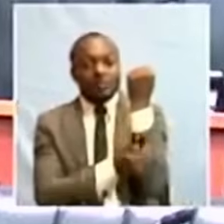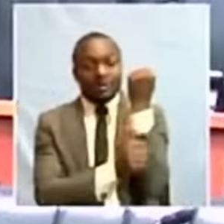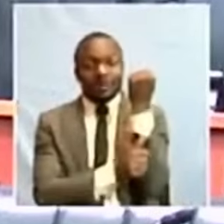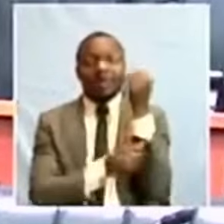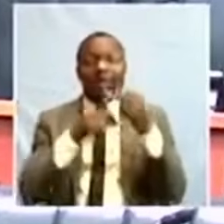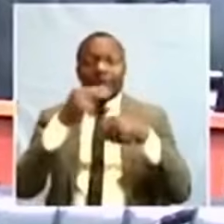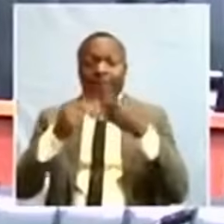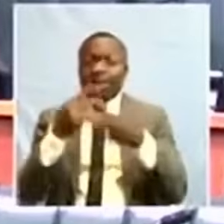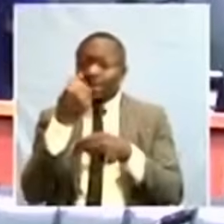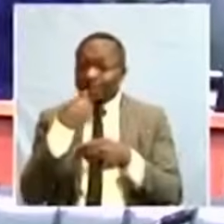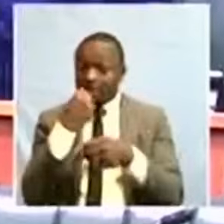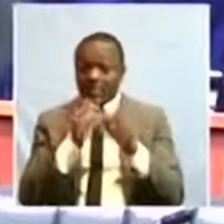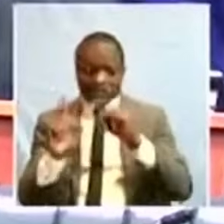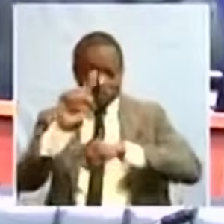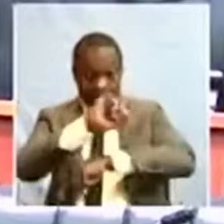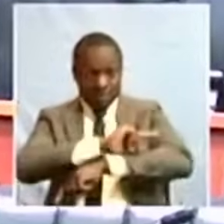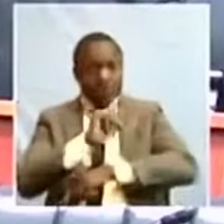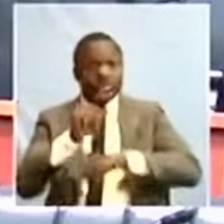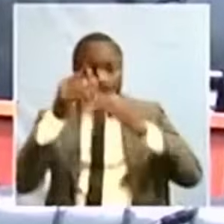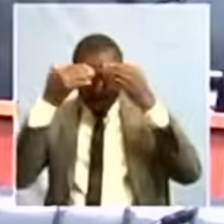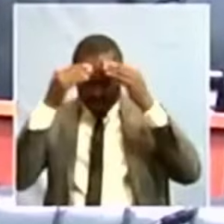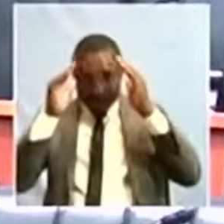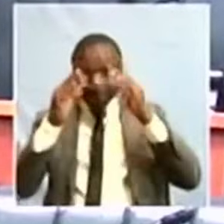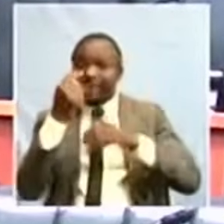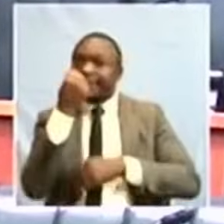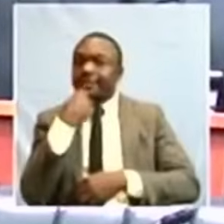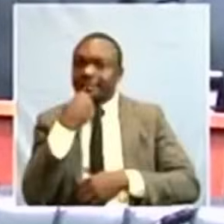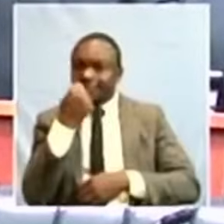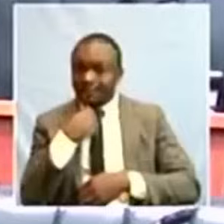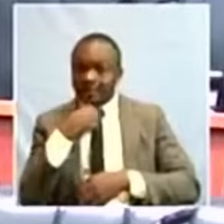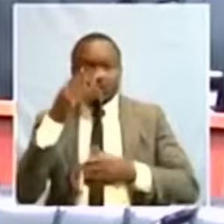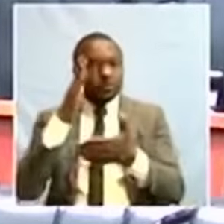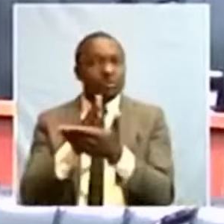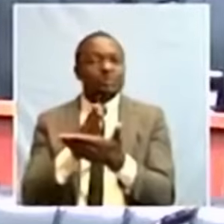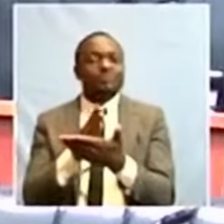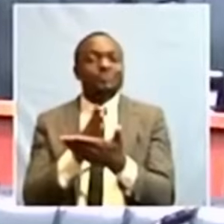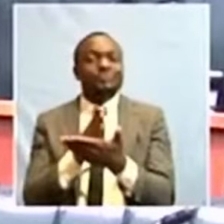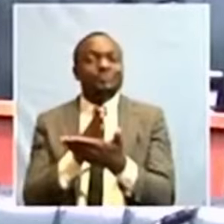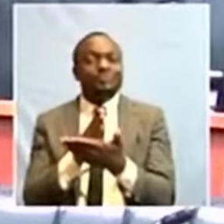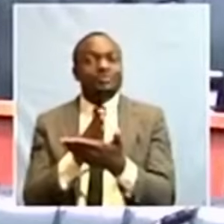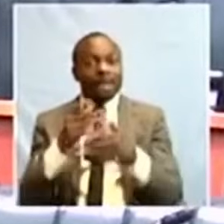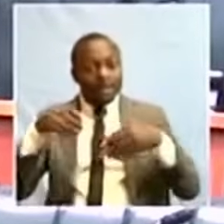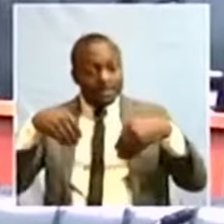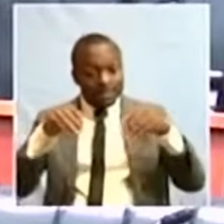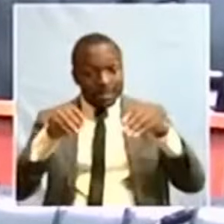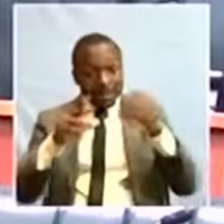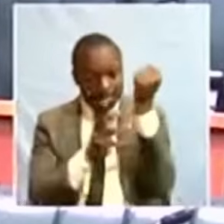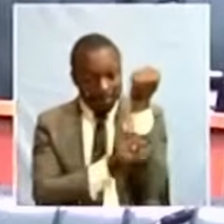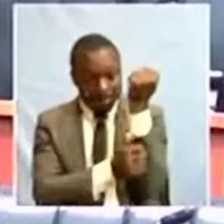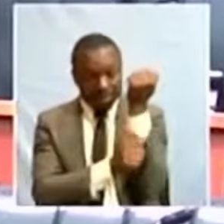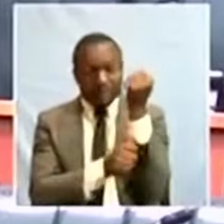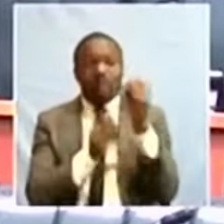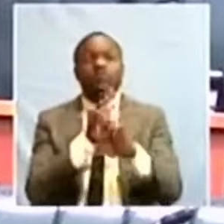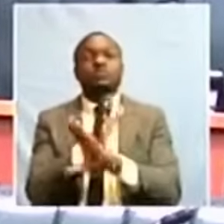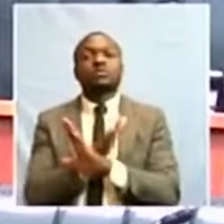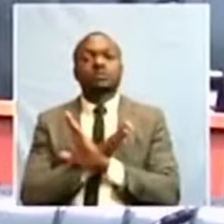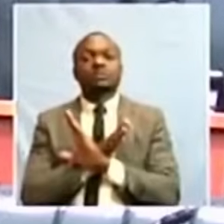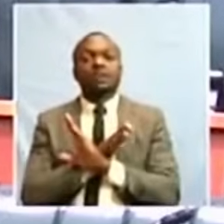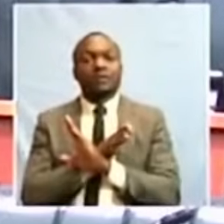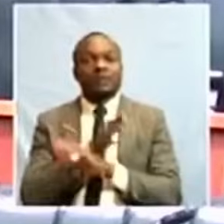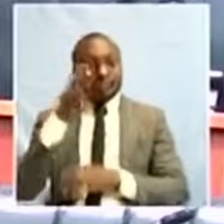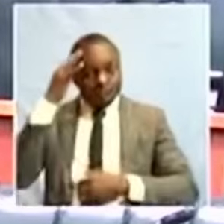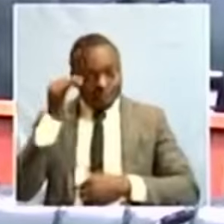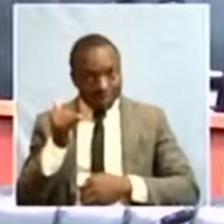I mean Tanzania today. You are aware Tanzania has stopped selling maize to Zambia, owing to the fact